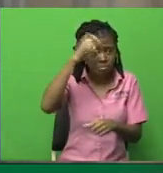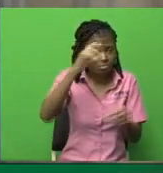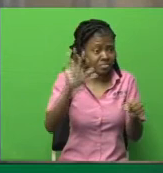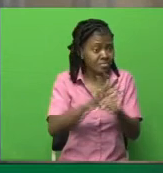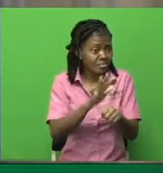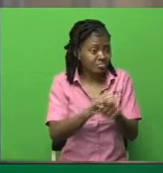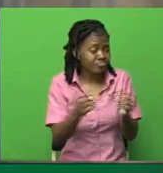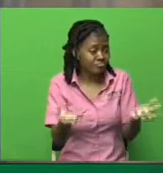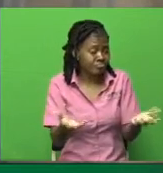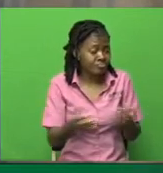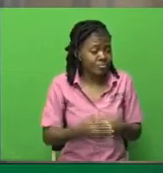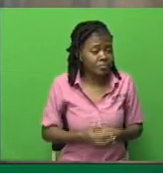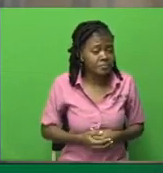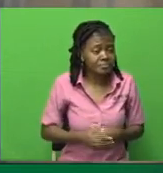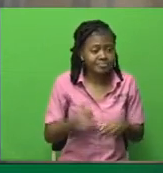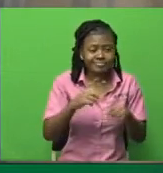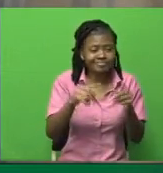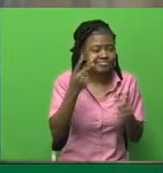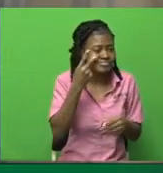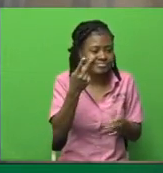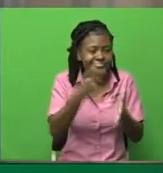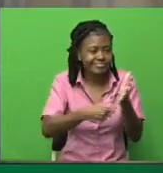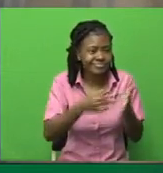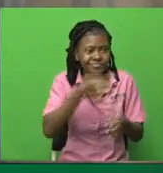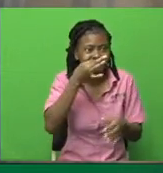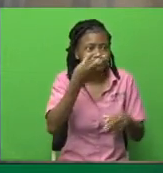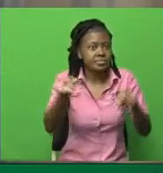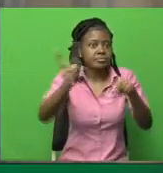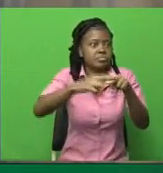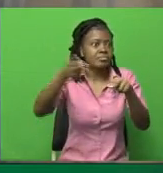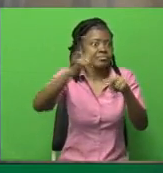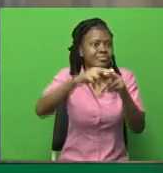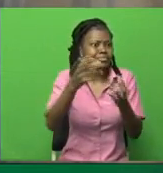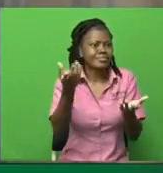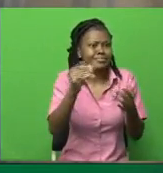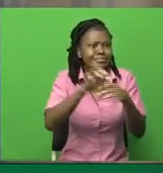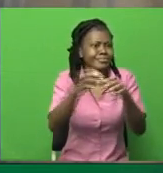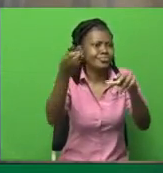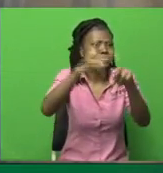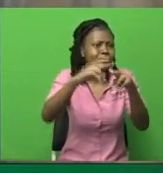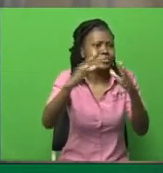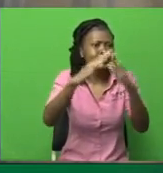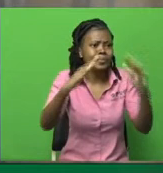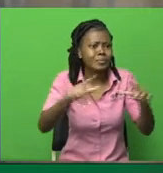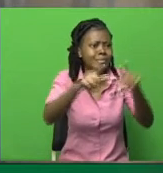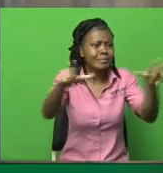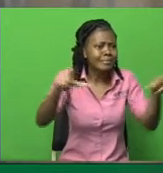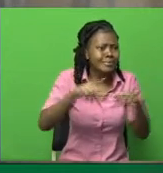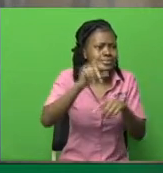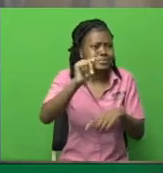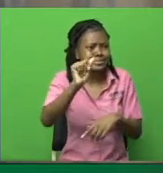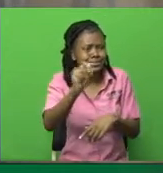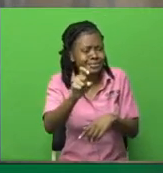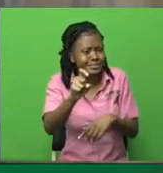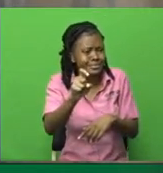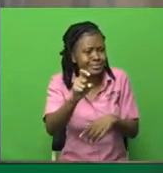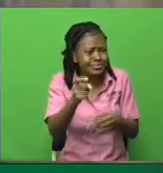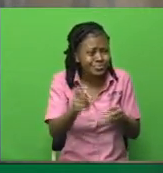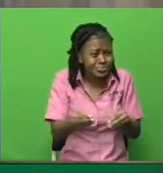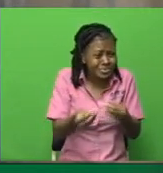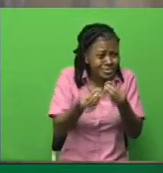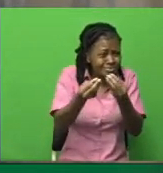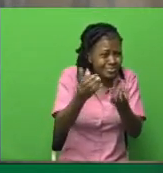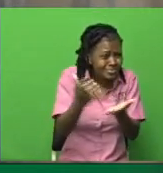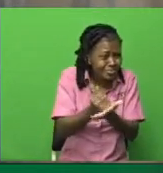this is with food prices rising inflation fuel prices property tax a mega four percent and insult